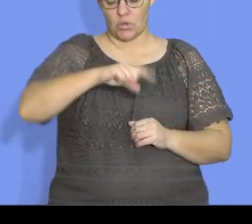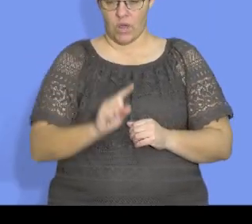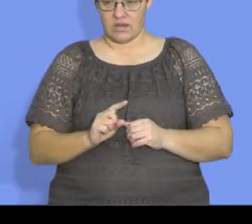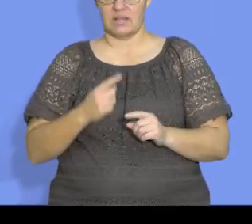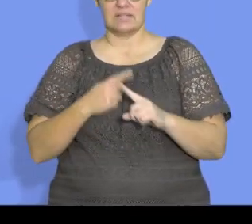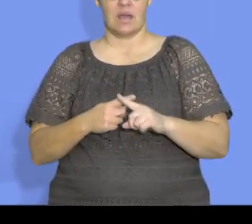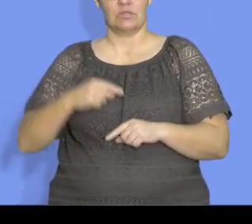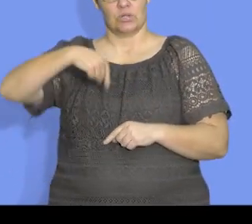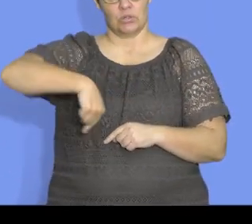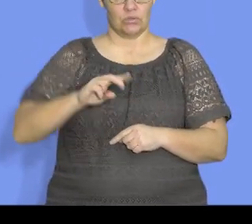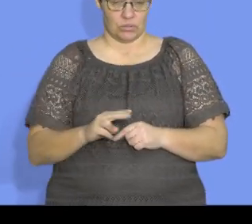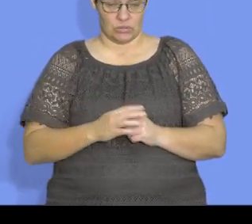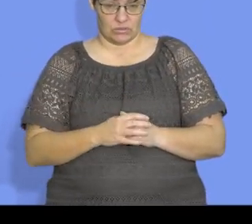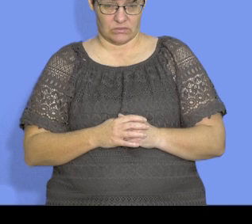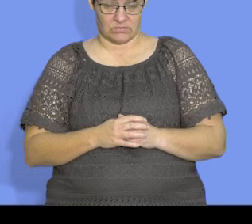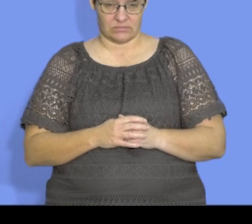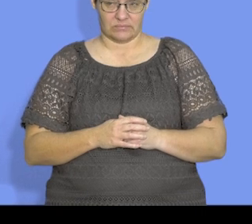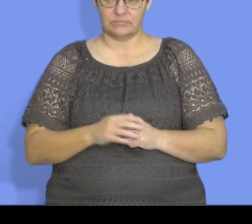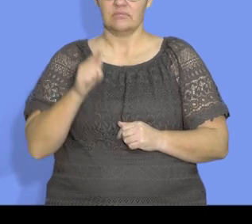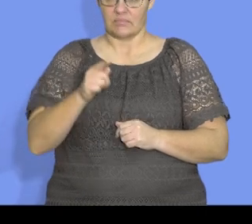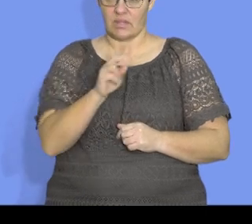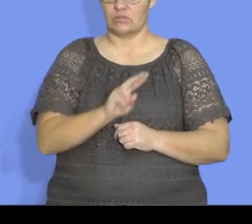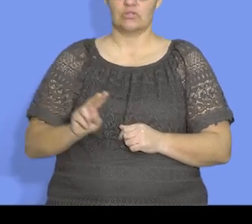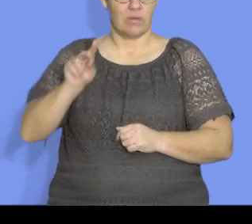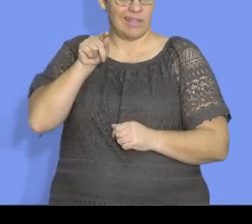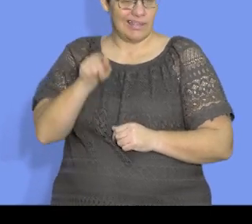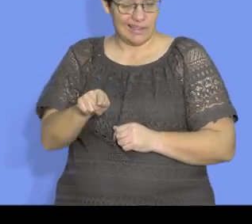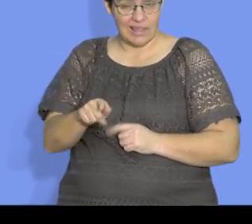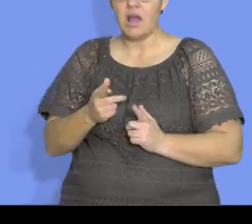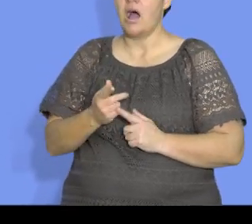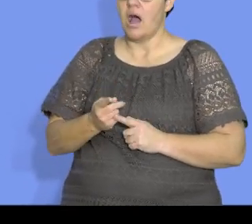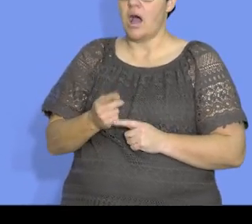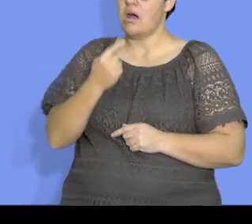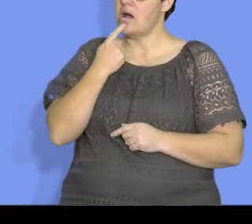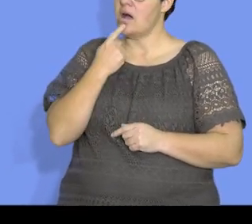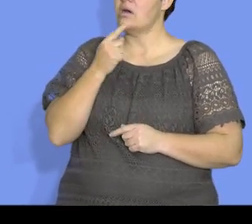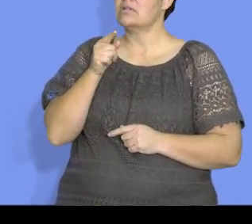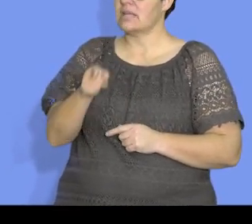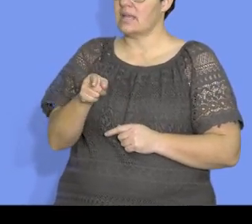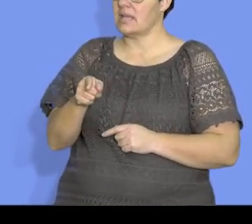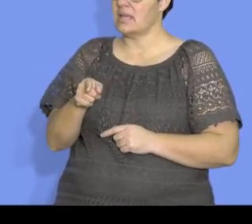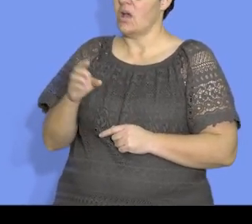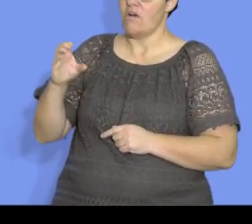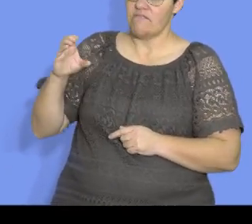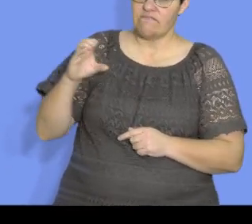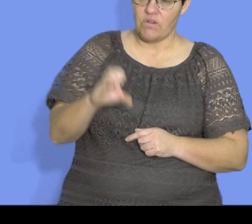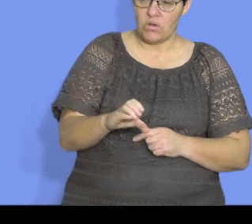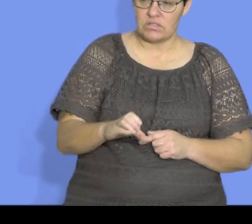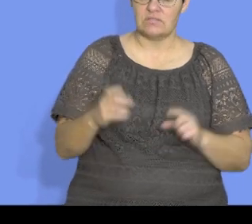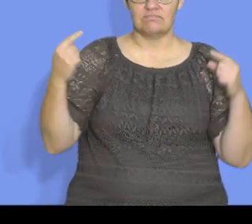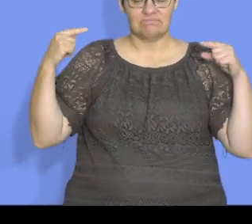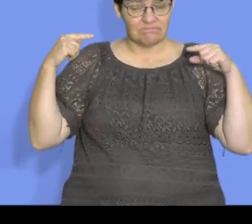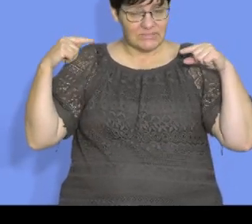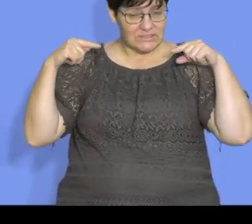Q2, coulombs squared, straight line that passes through the origin, we can say that force is